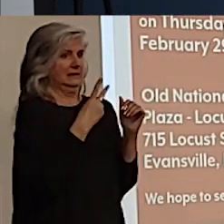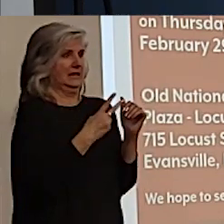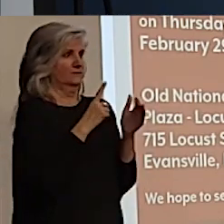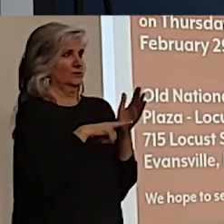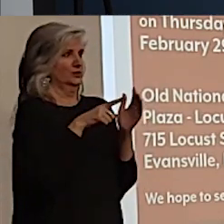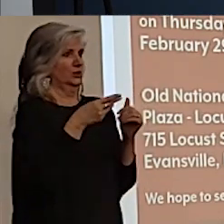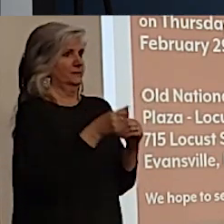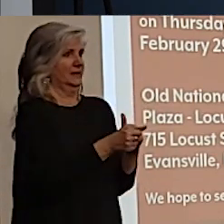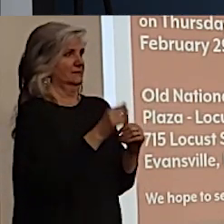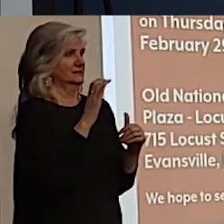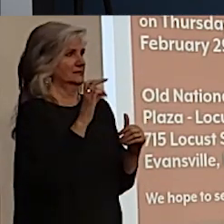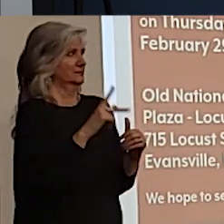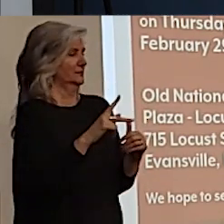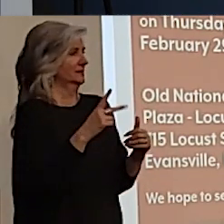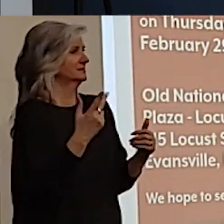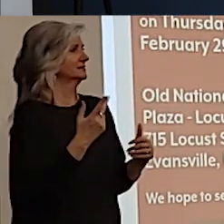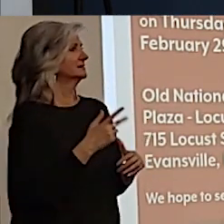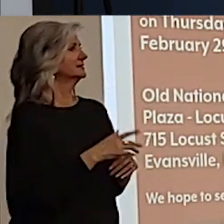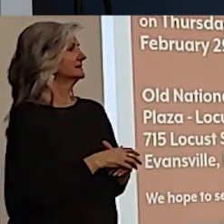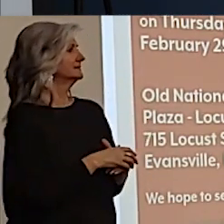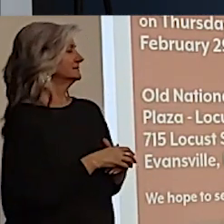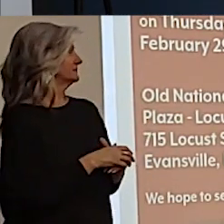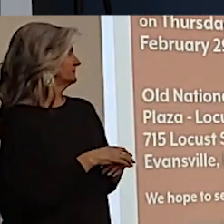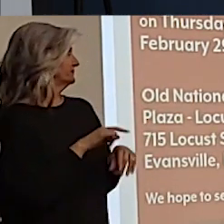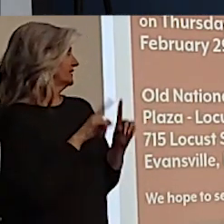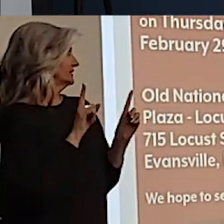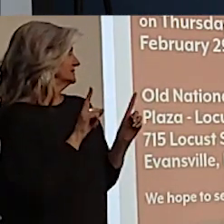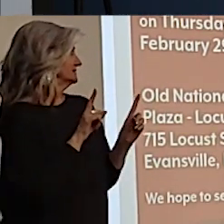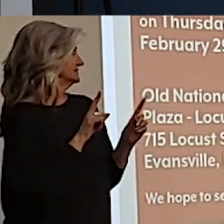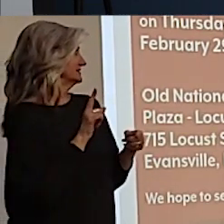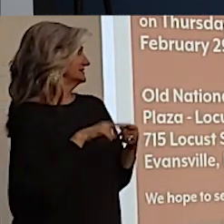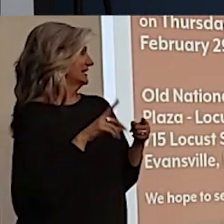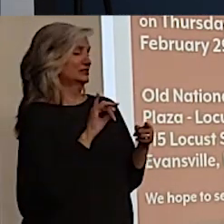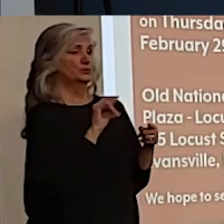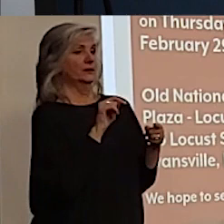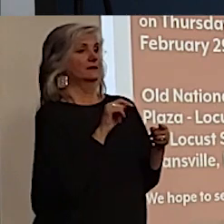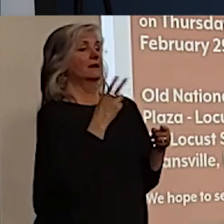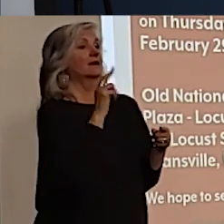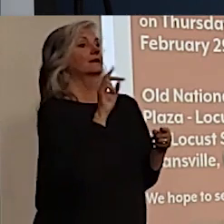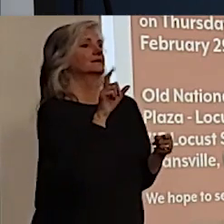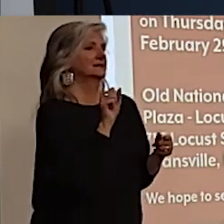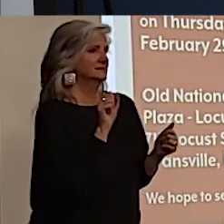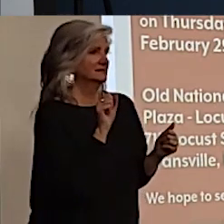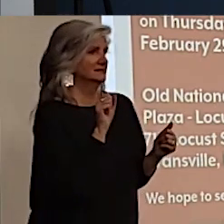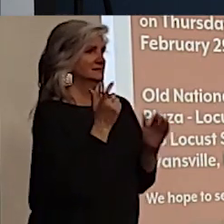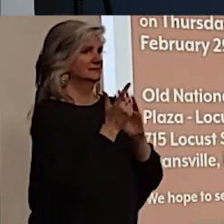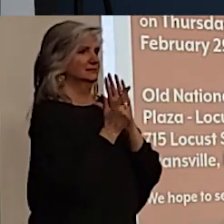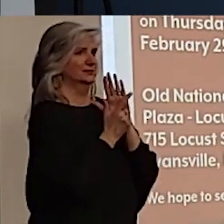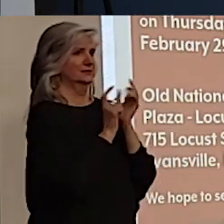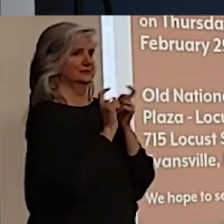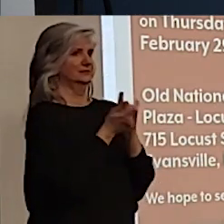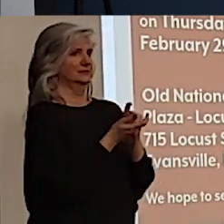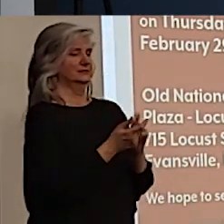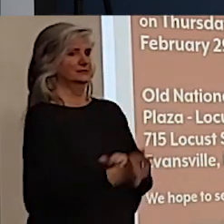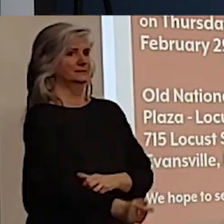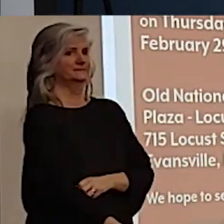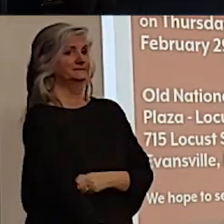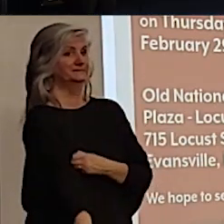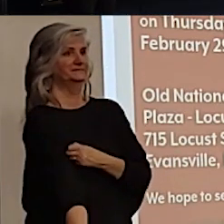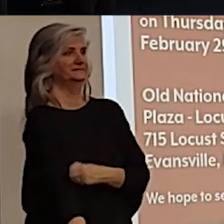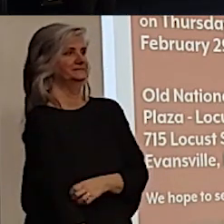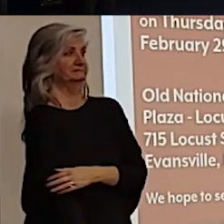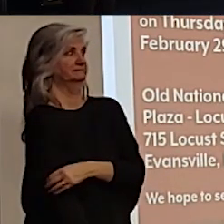you're paying with CenterPoint. But you can't do it unless the law was changed. So,